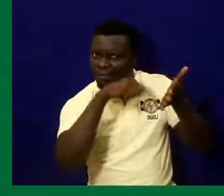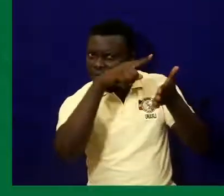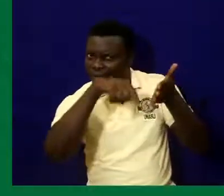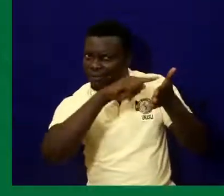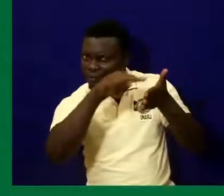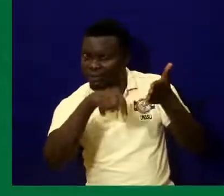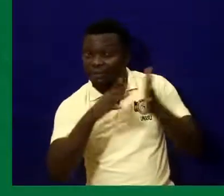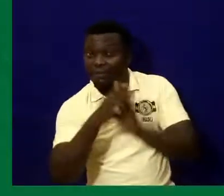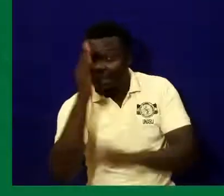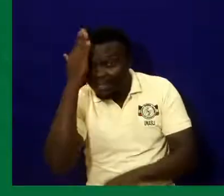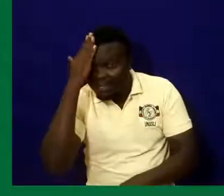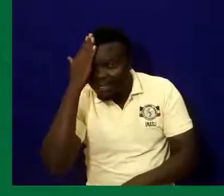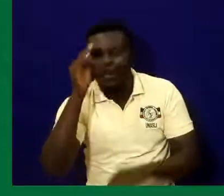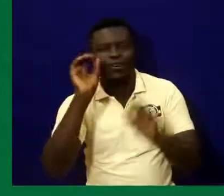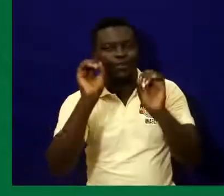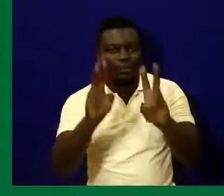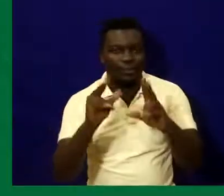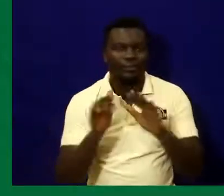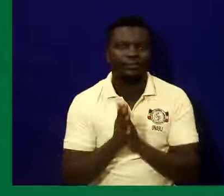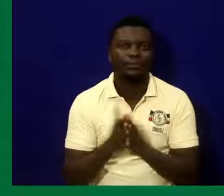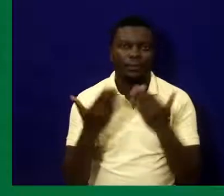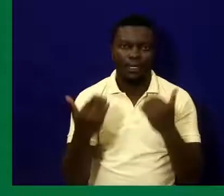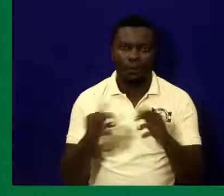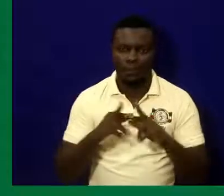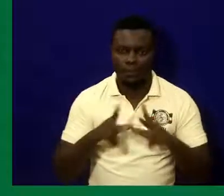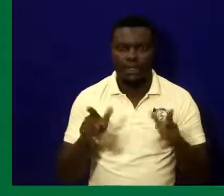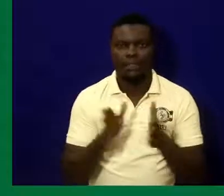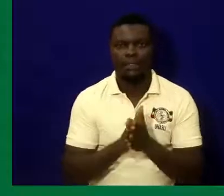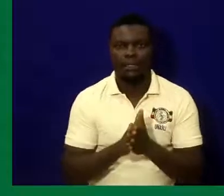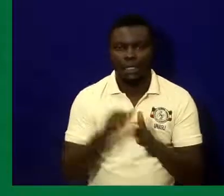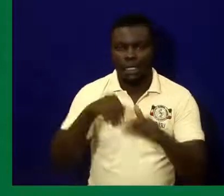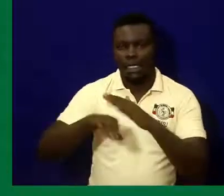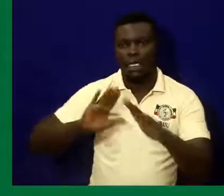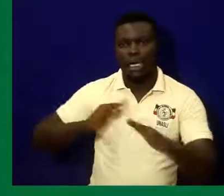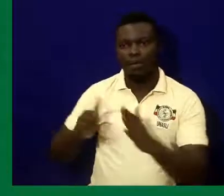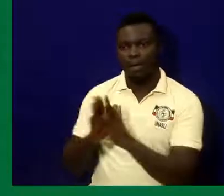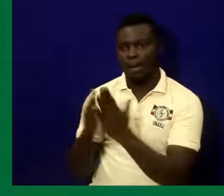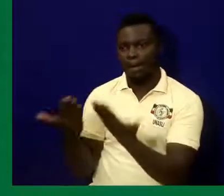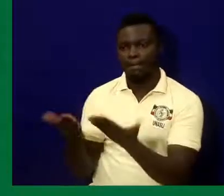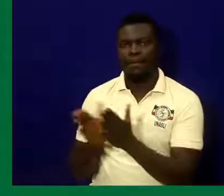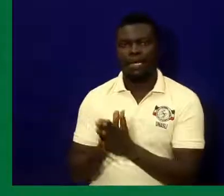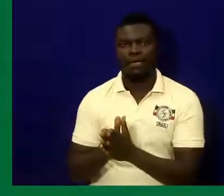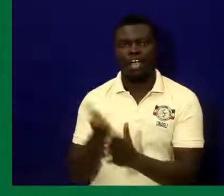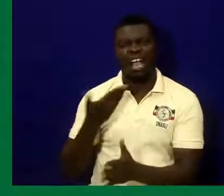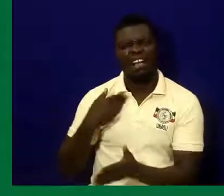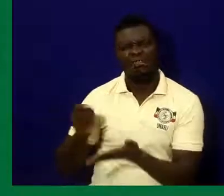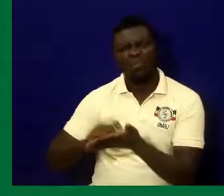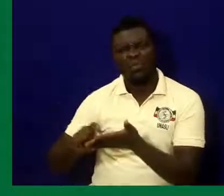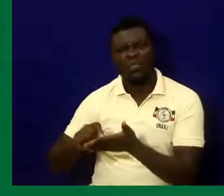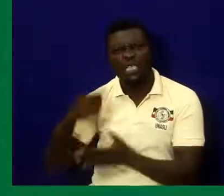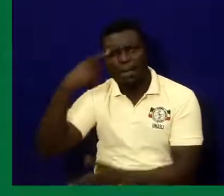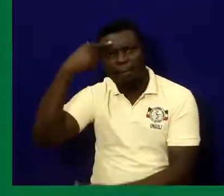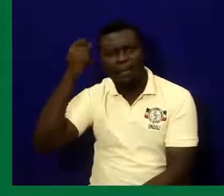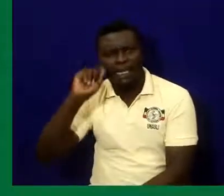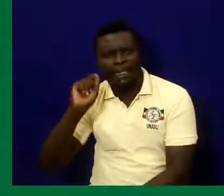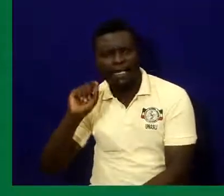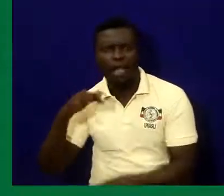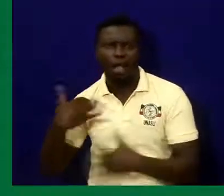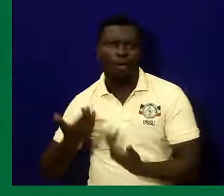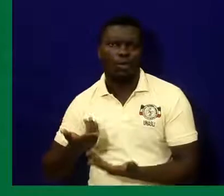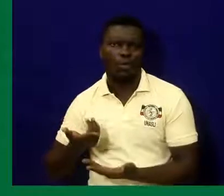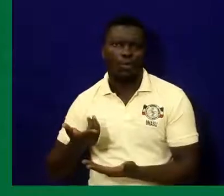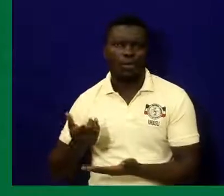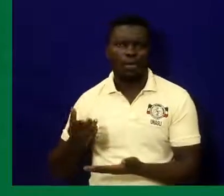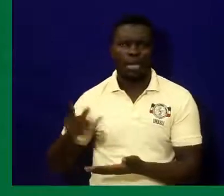Oh, yes. Let us draw in our notebook, either using a pen